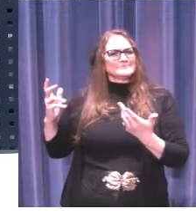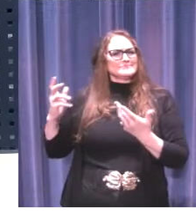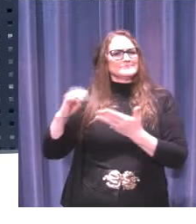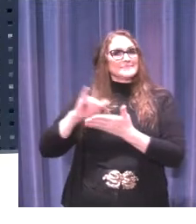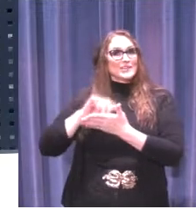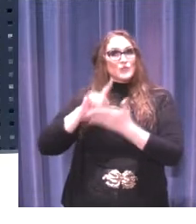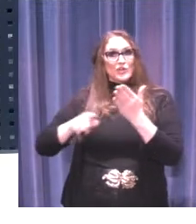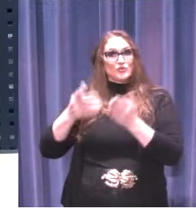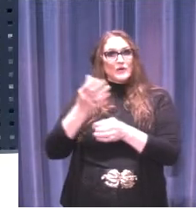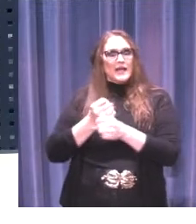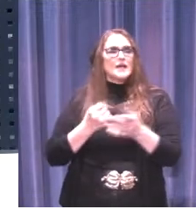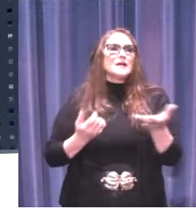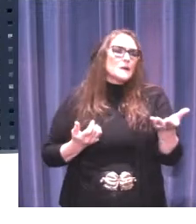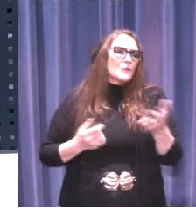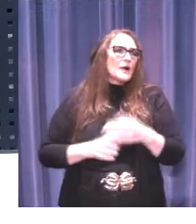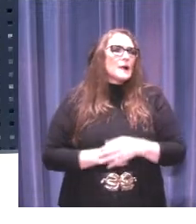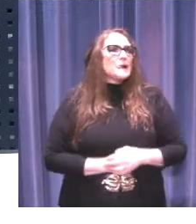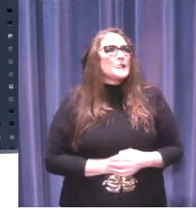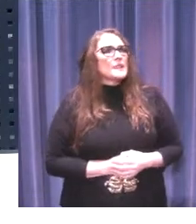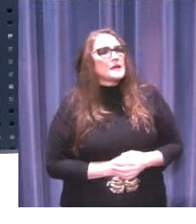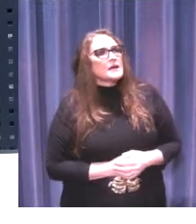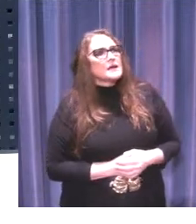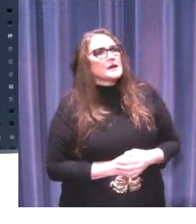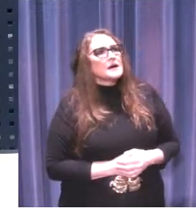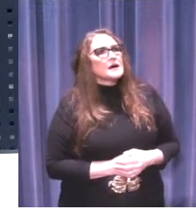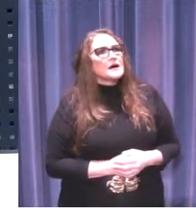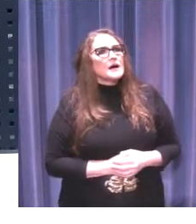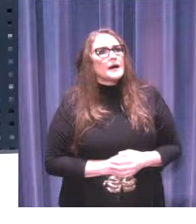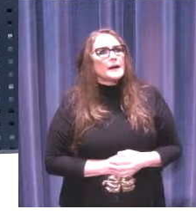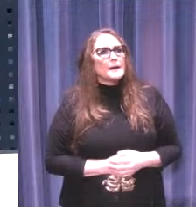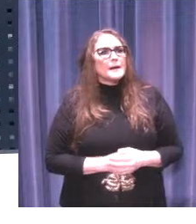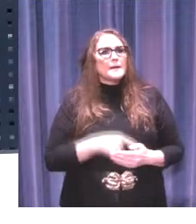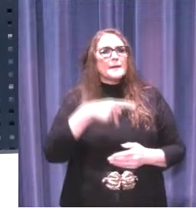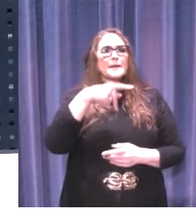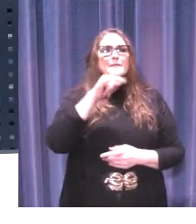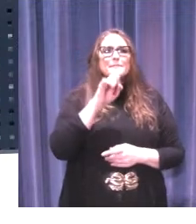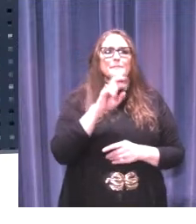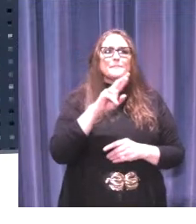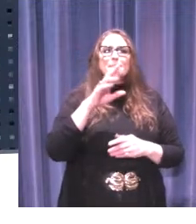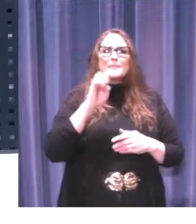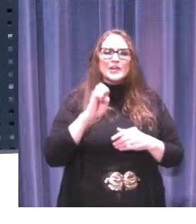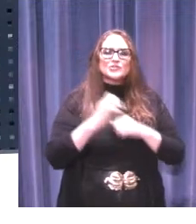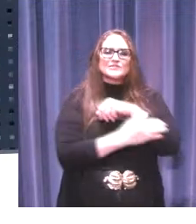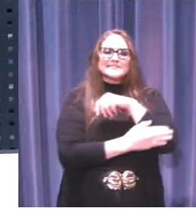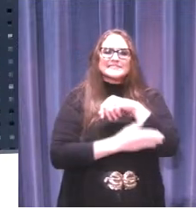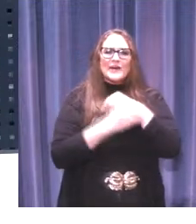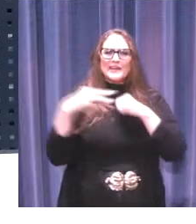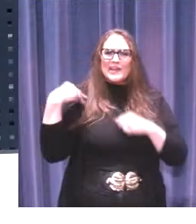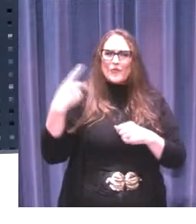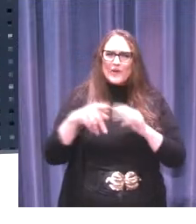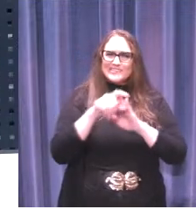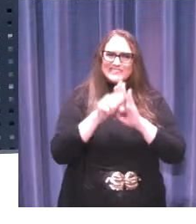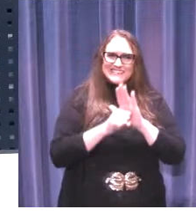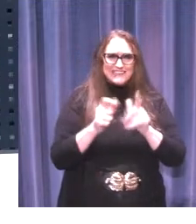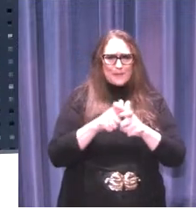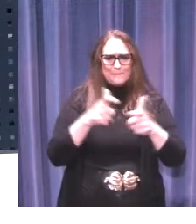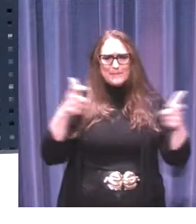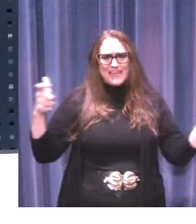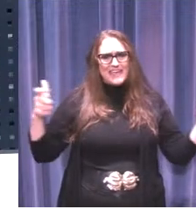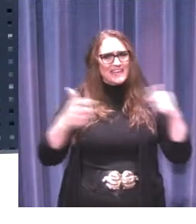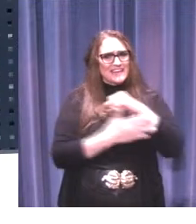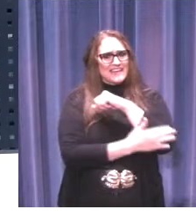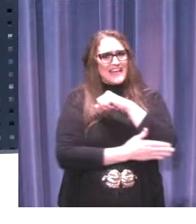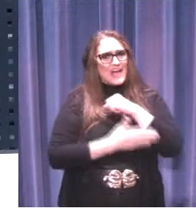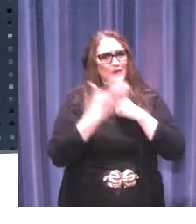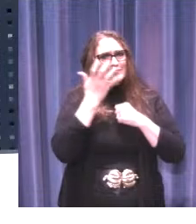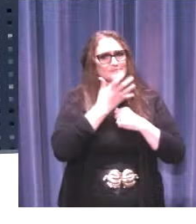got. Well, Pierce County in Washington State is a big county.